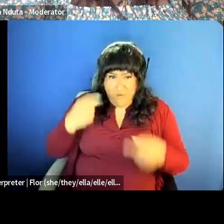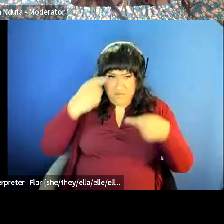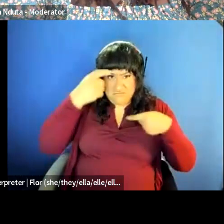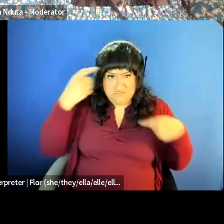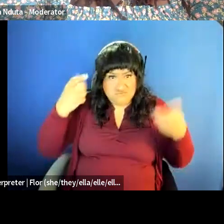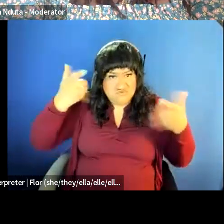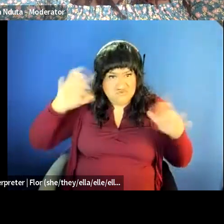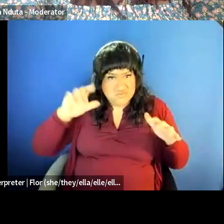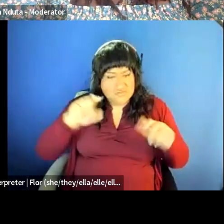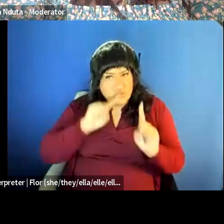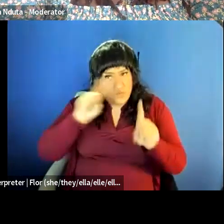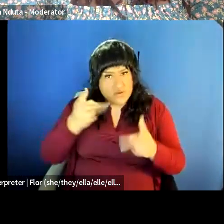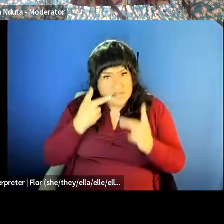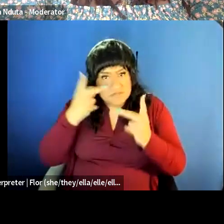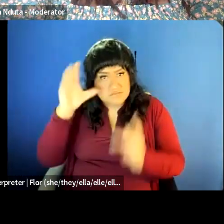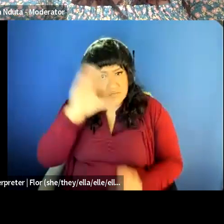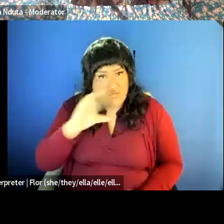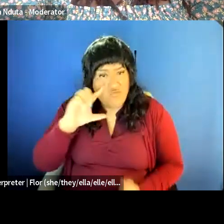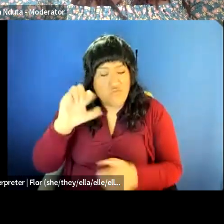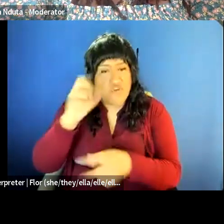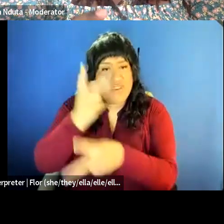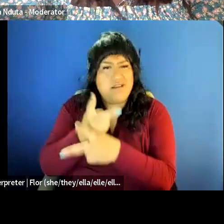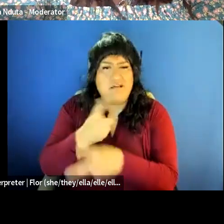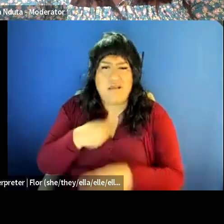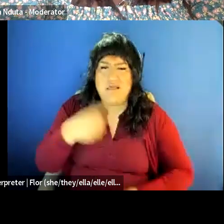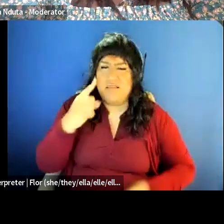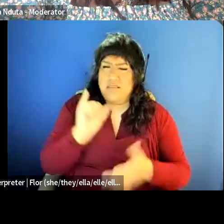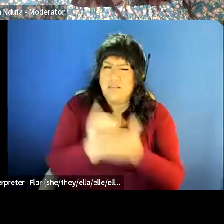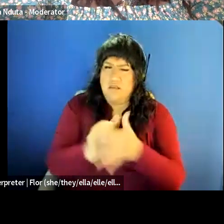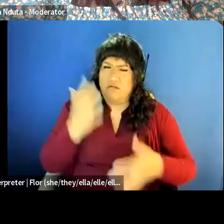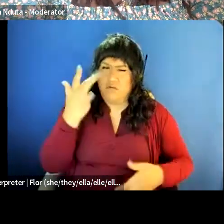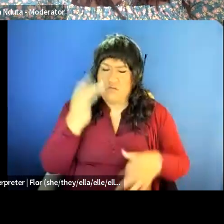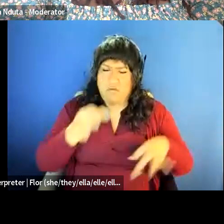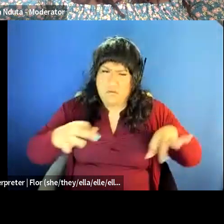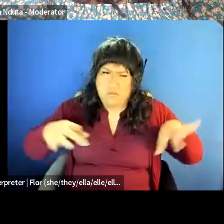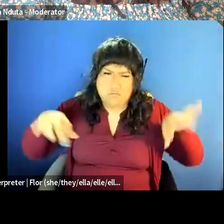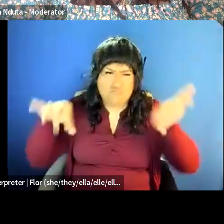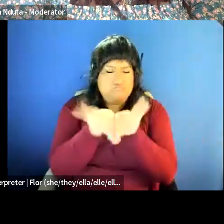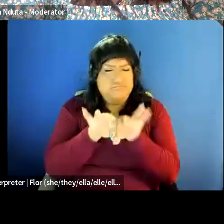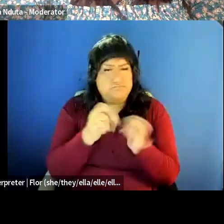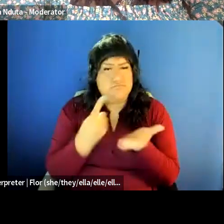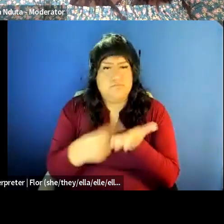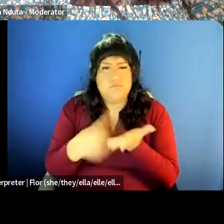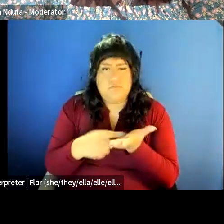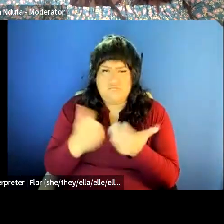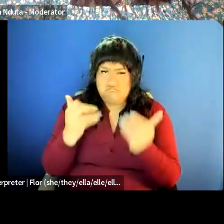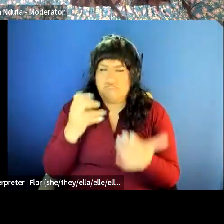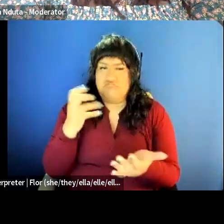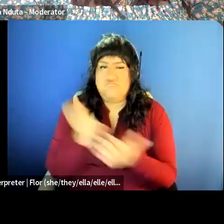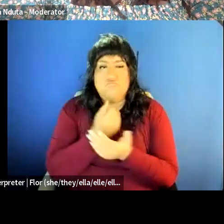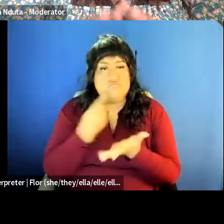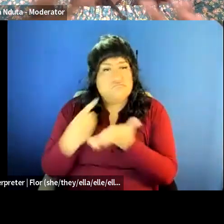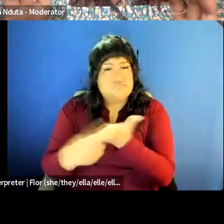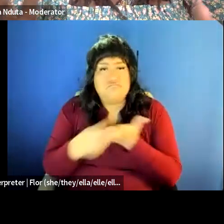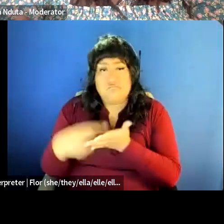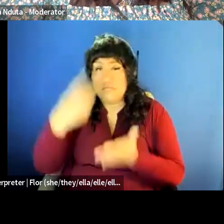in the first place. And so, and I think that's why this is such a critical conversation to have, because I don't think we really